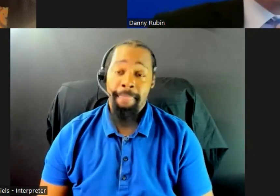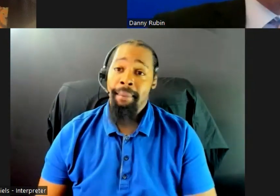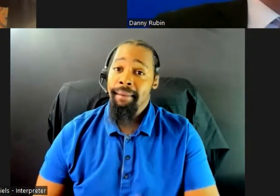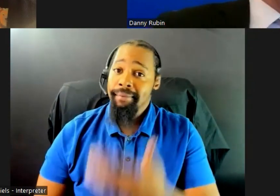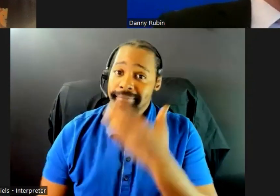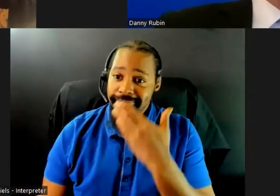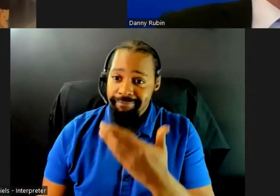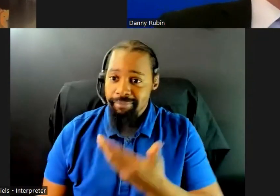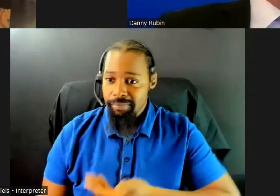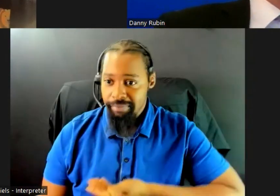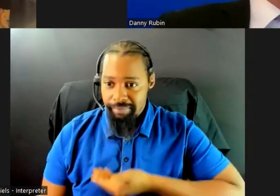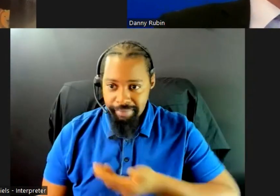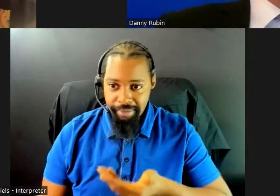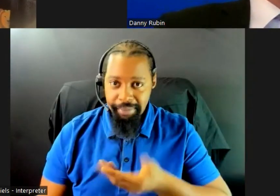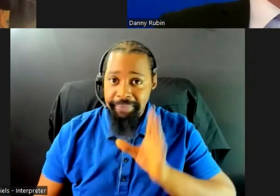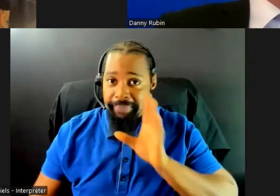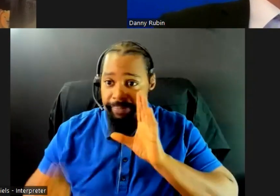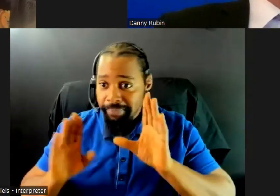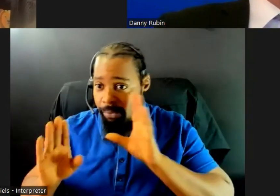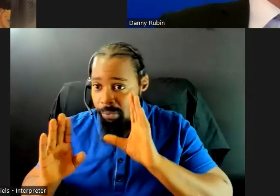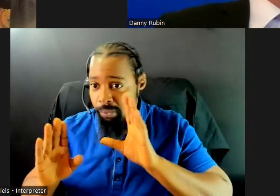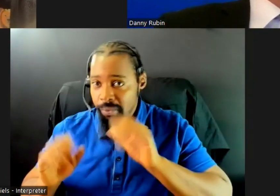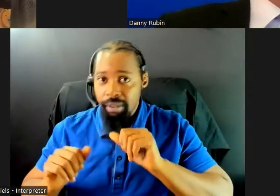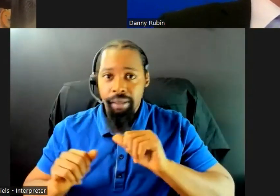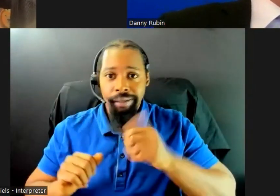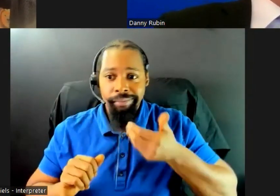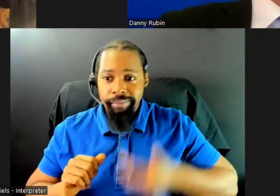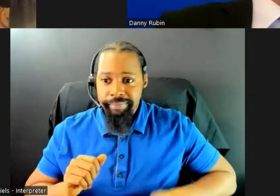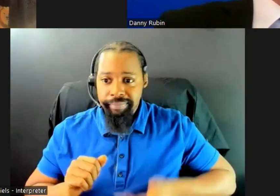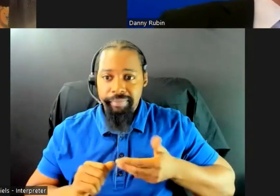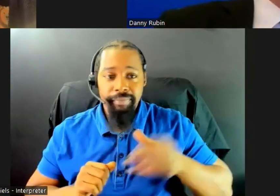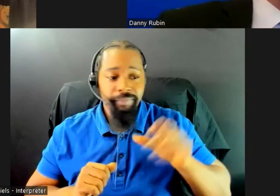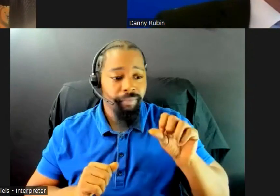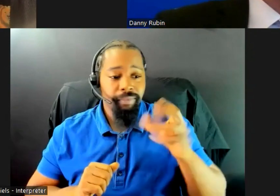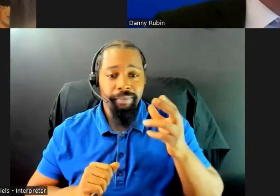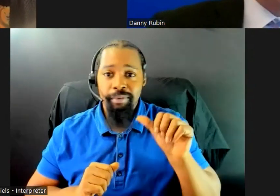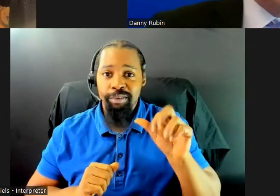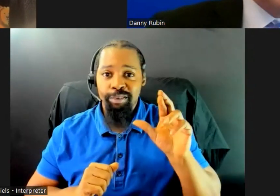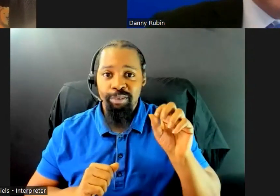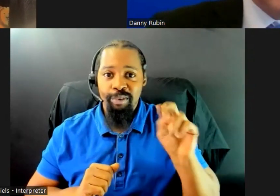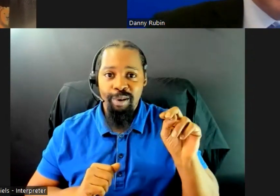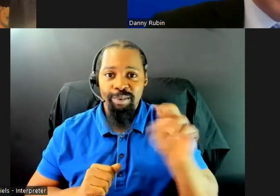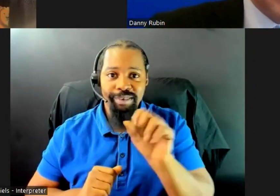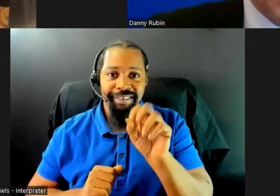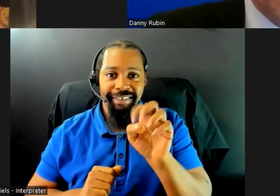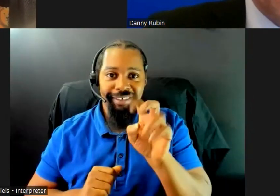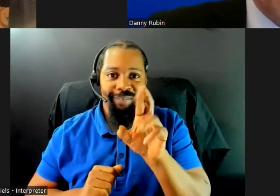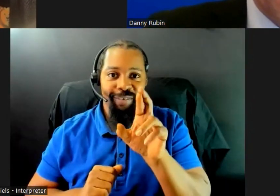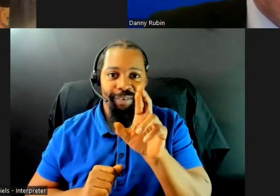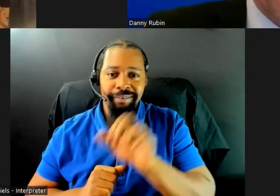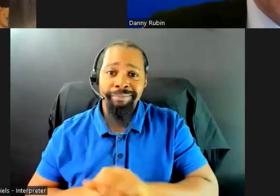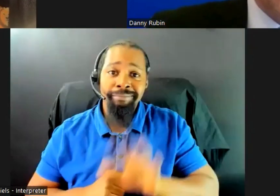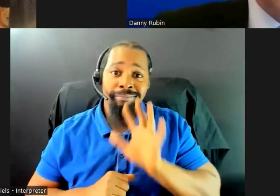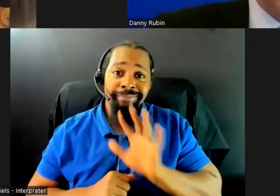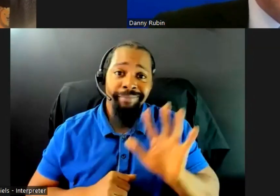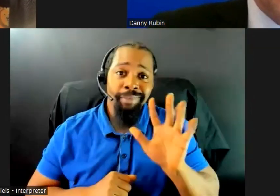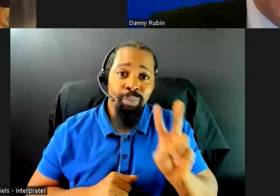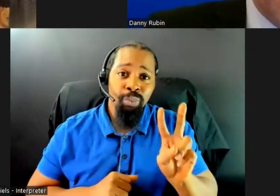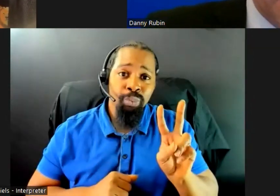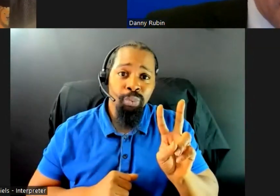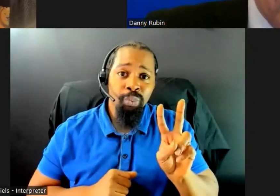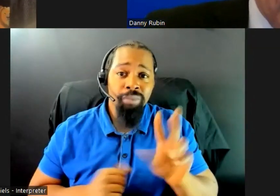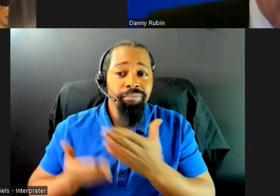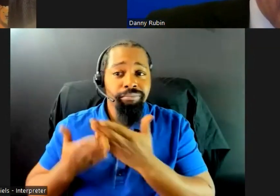Hi, everyone. My name is Sharon Sever. I'm 52. I was born in Israel, and I